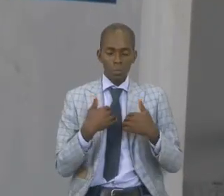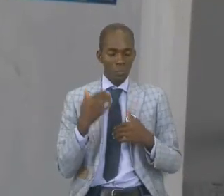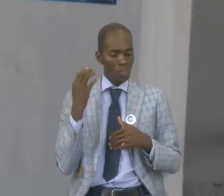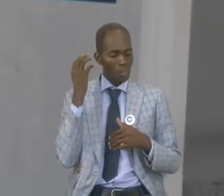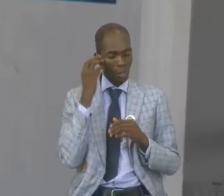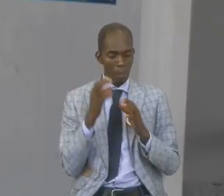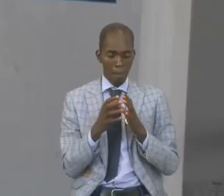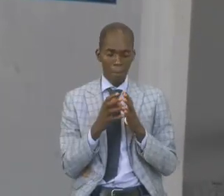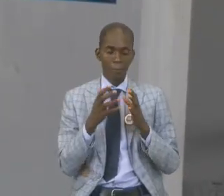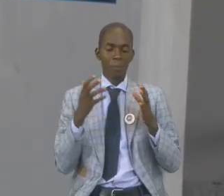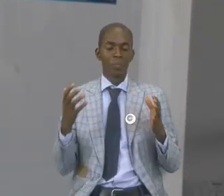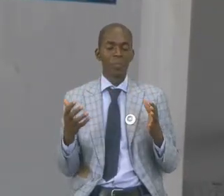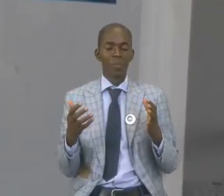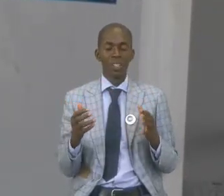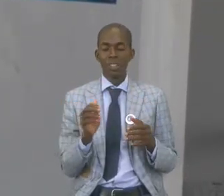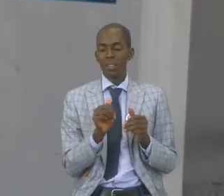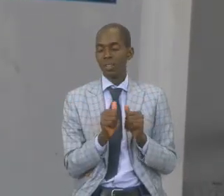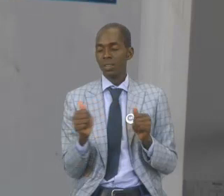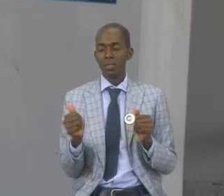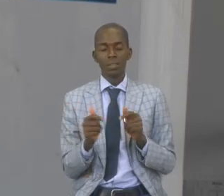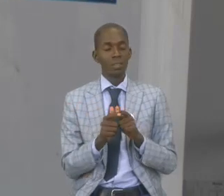A great investment this morning